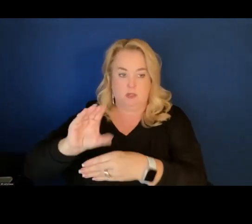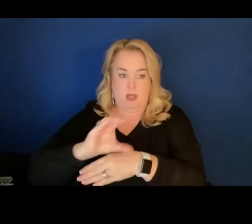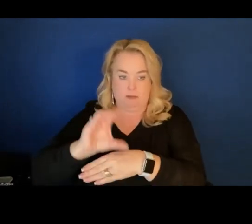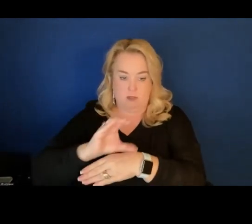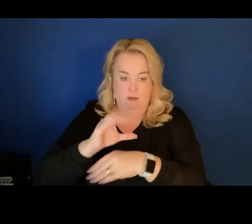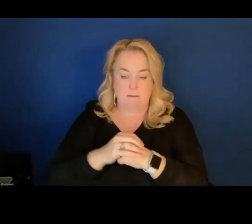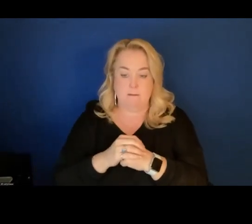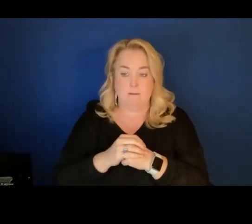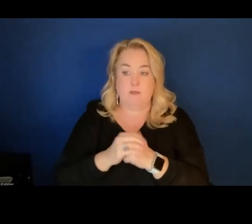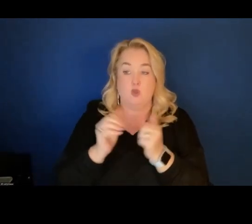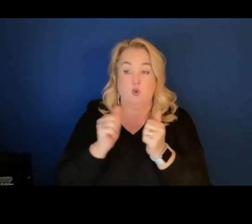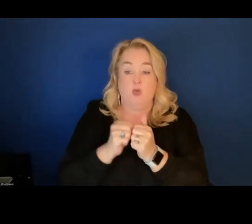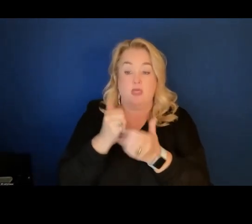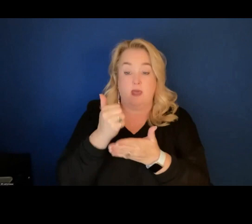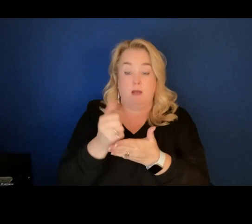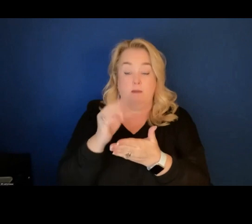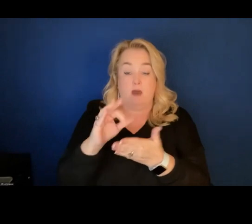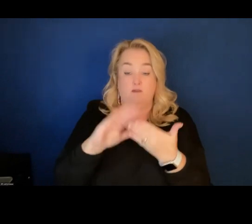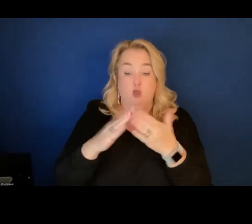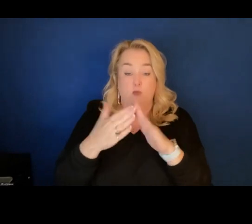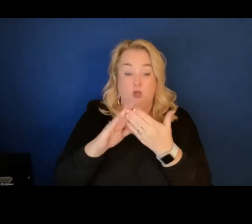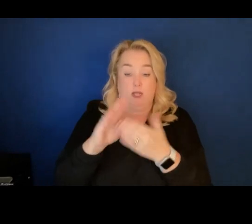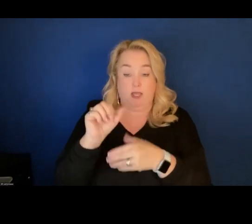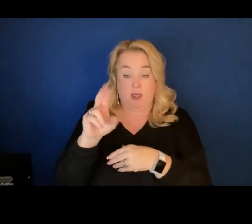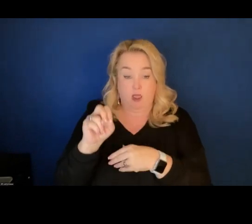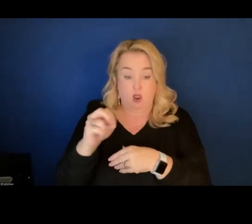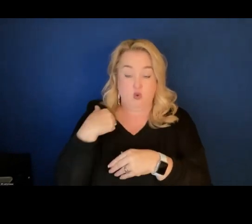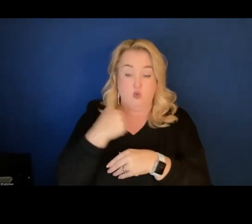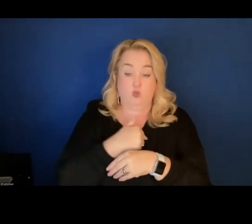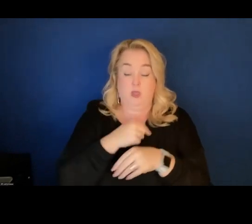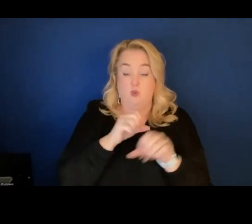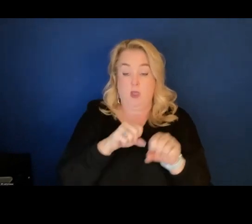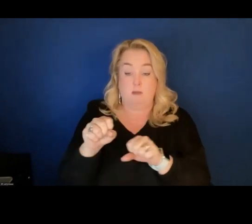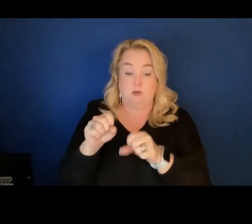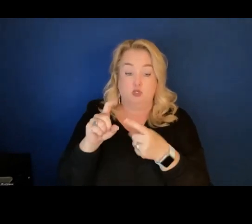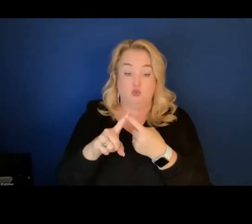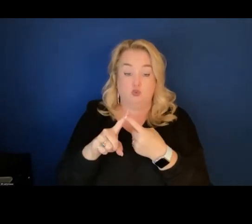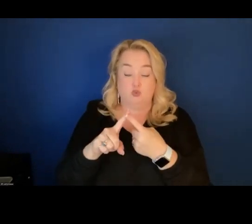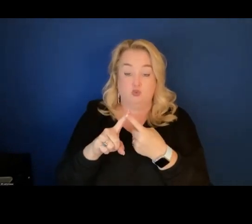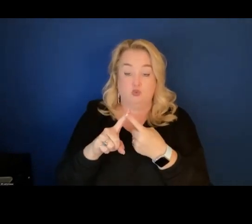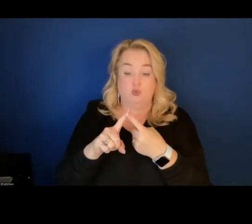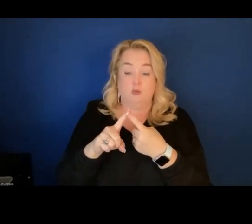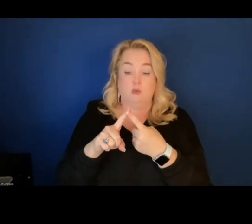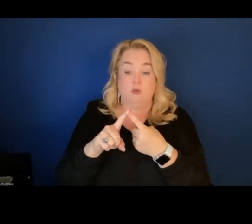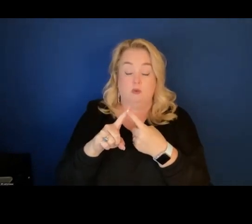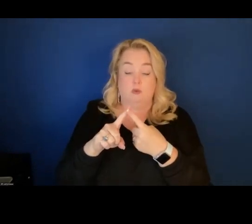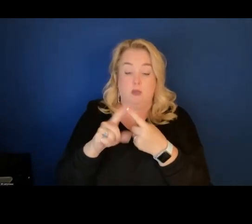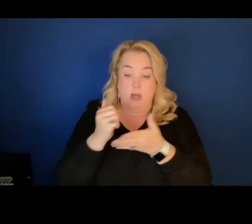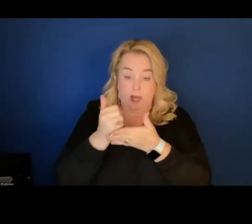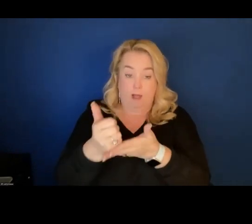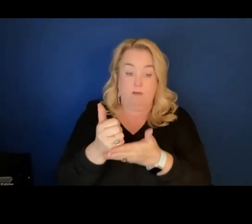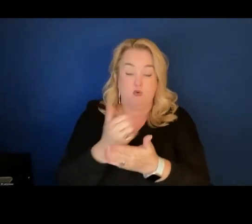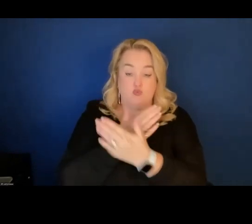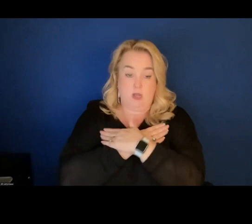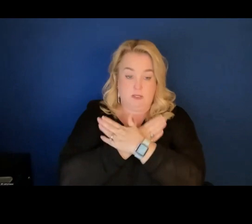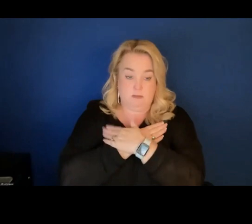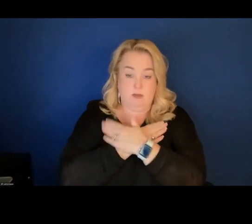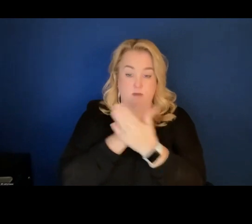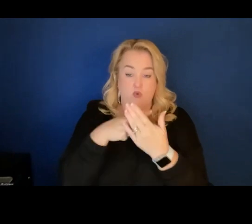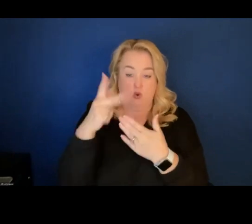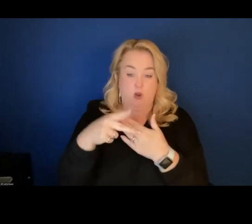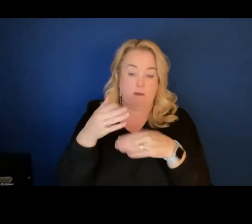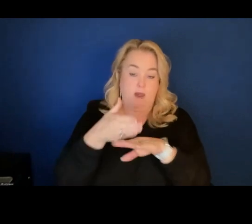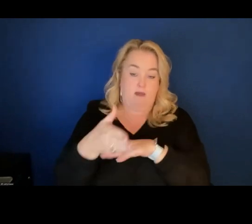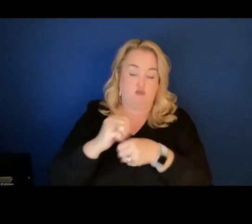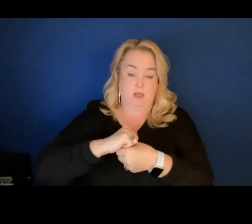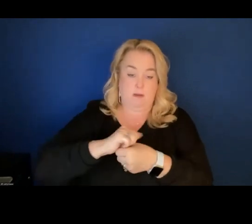With the help of Community Care Corps, we were really able to revitalize both of those kinds of respite after the pandemic,